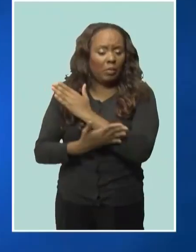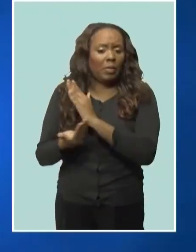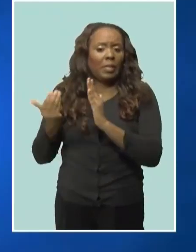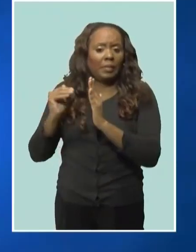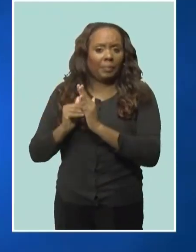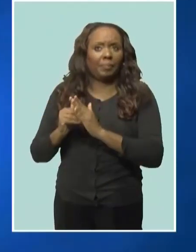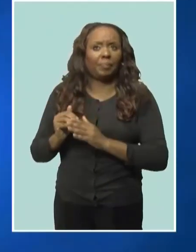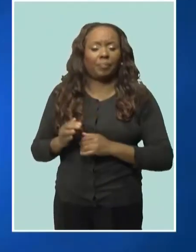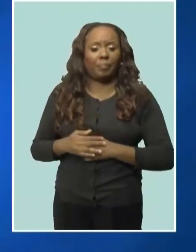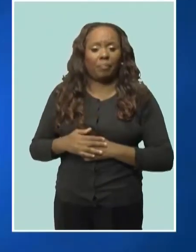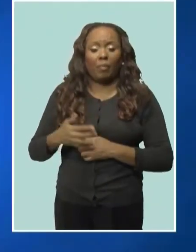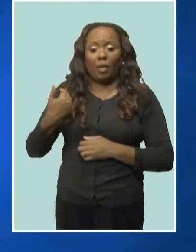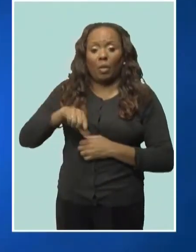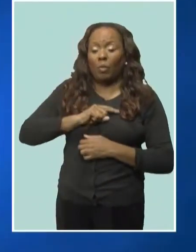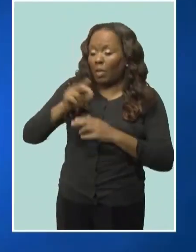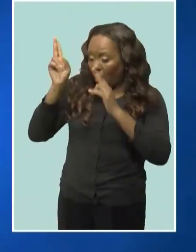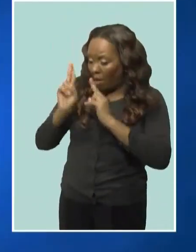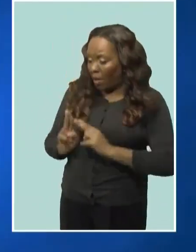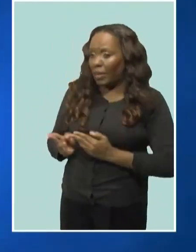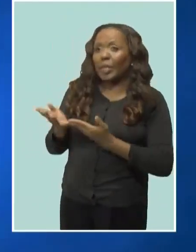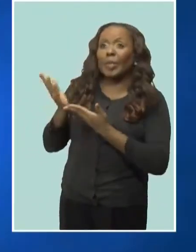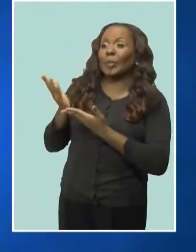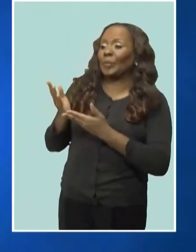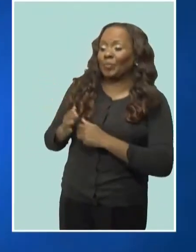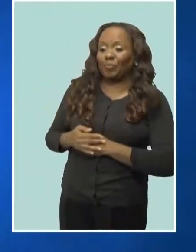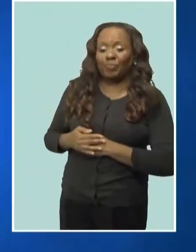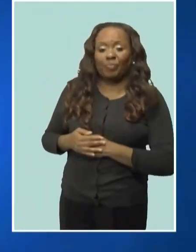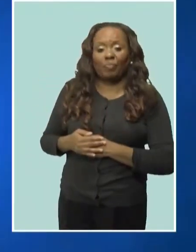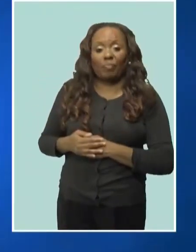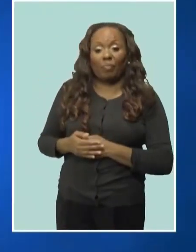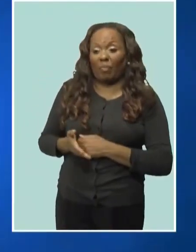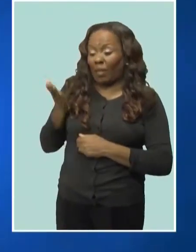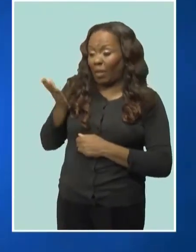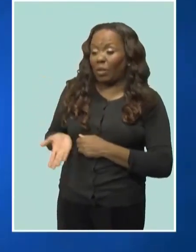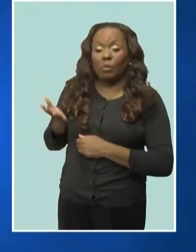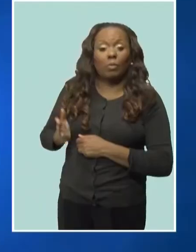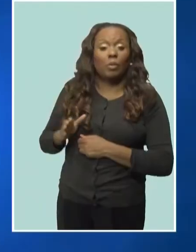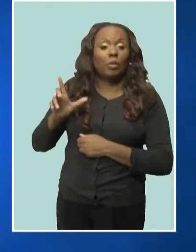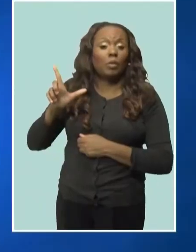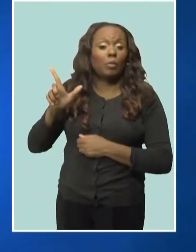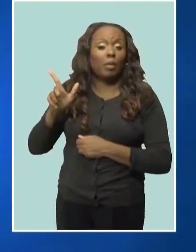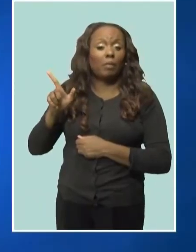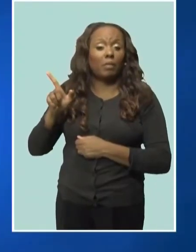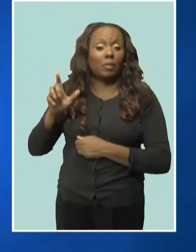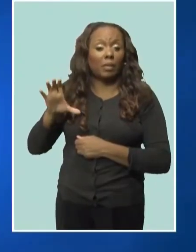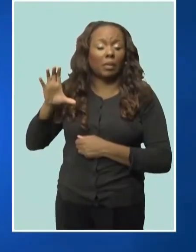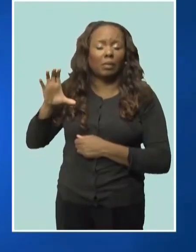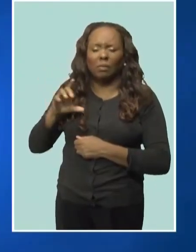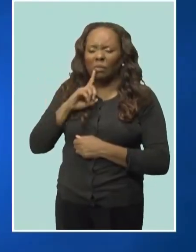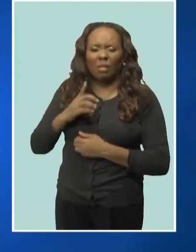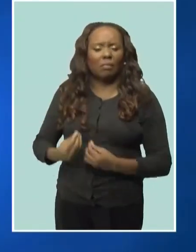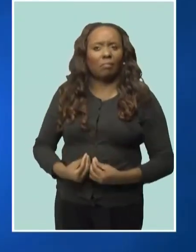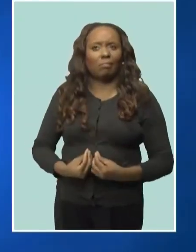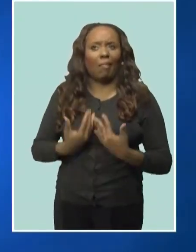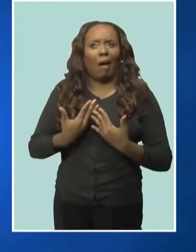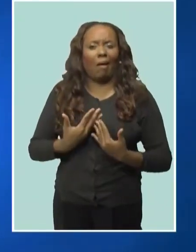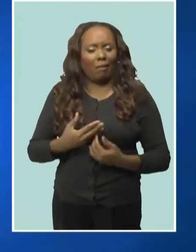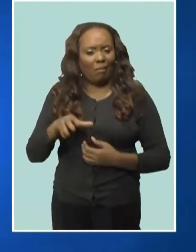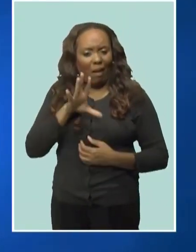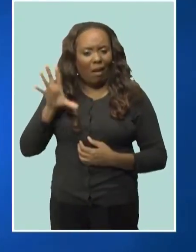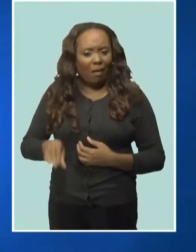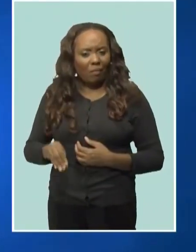those leaders who in the 21st century can inspire not just the women of